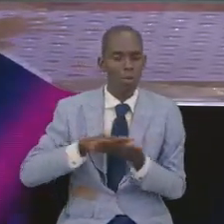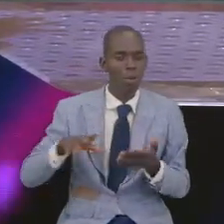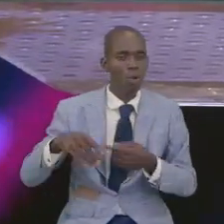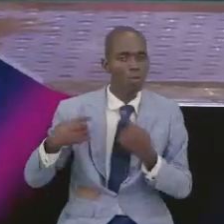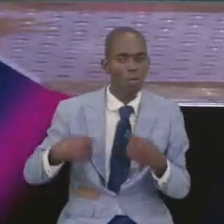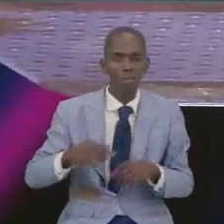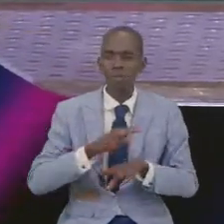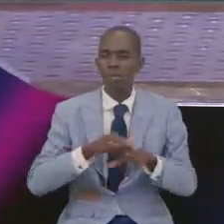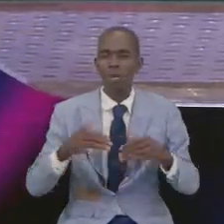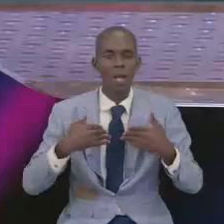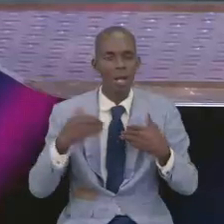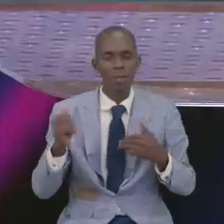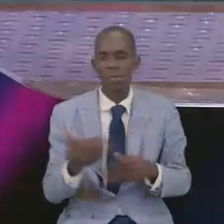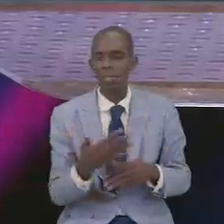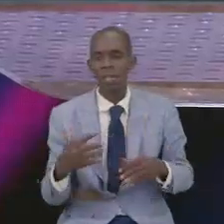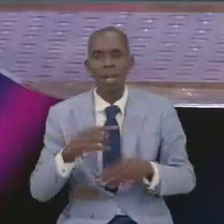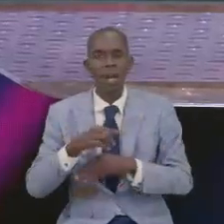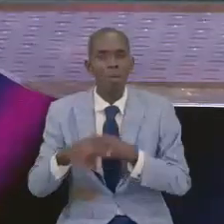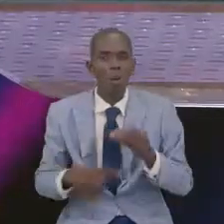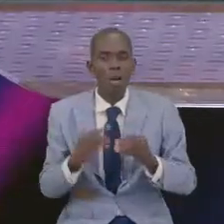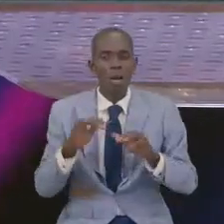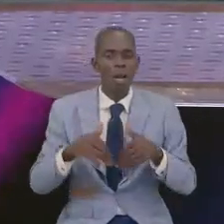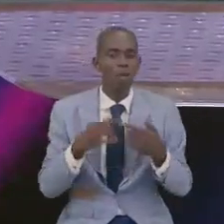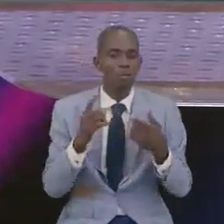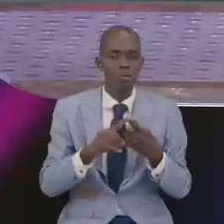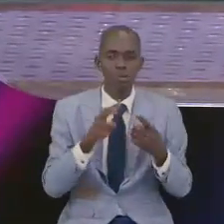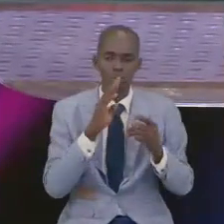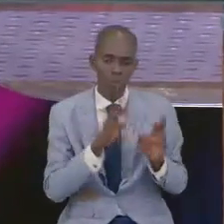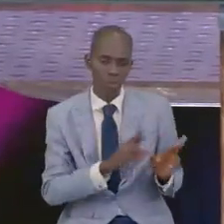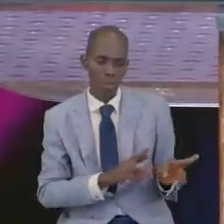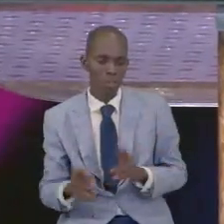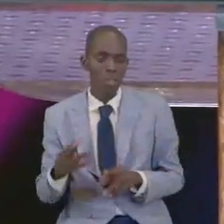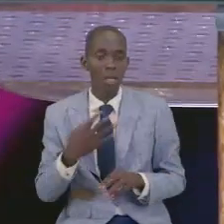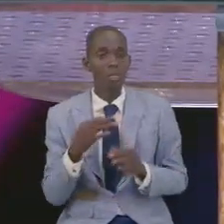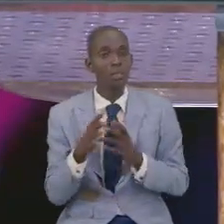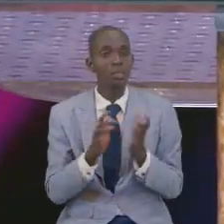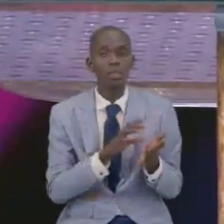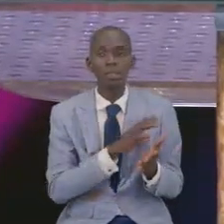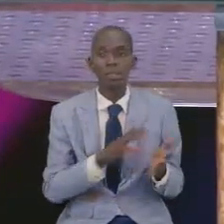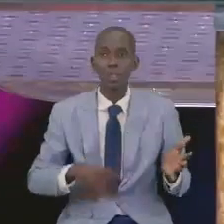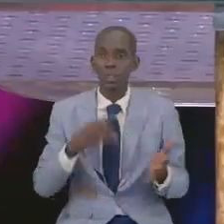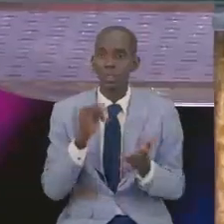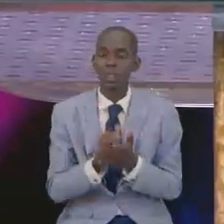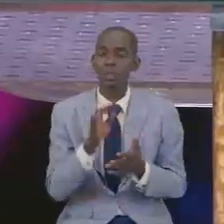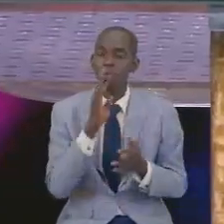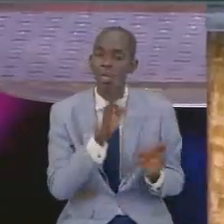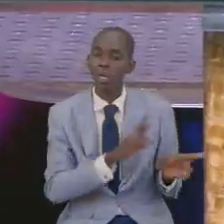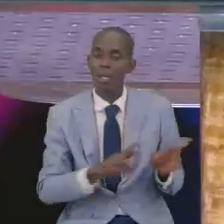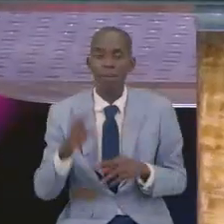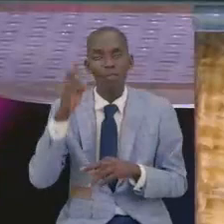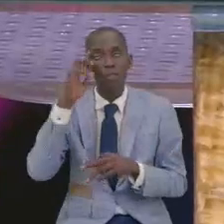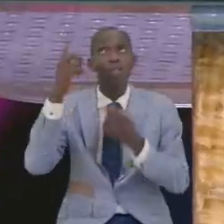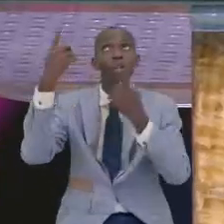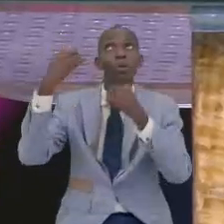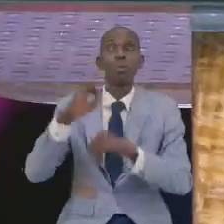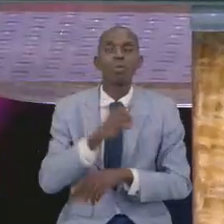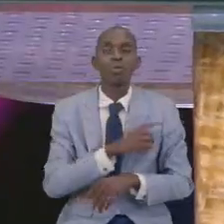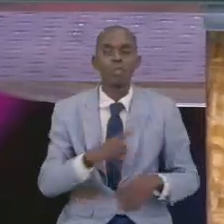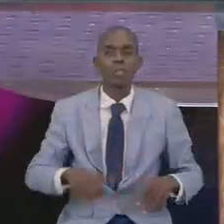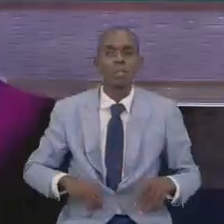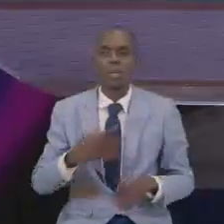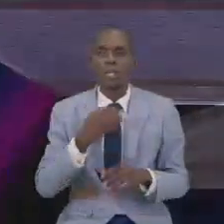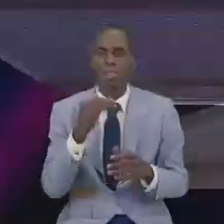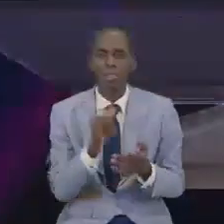have anything about how to be ready, as Jesus said, be ready for the coming of the Lord. And it